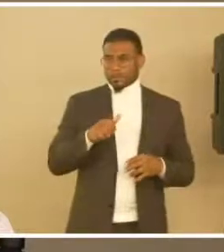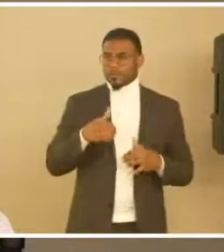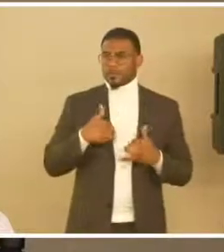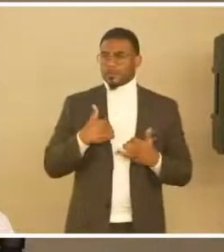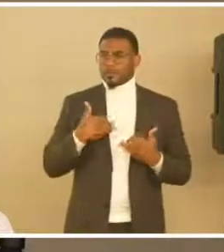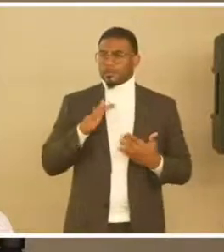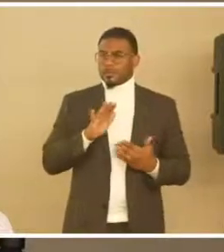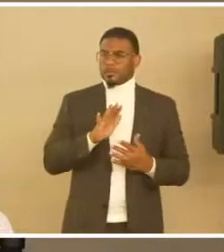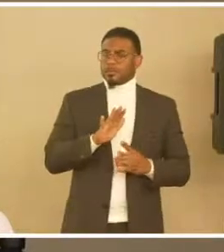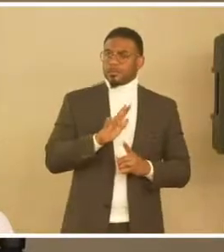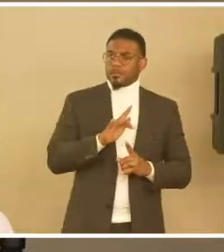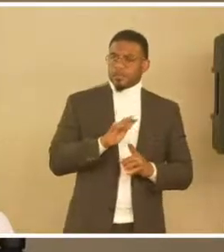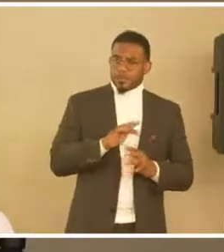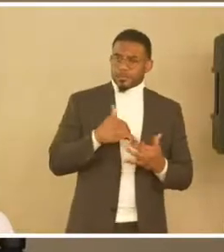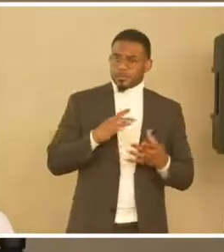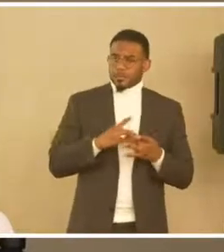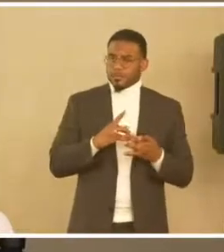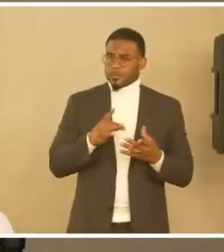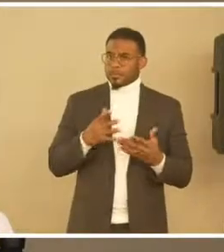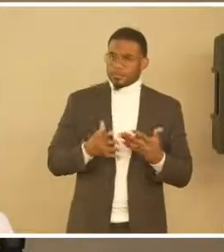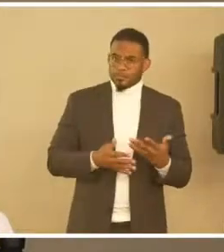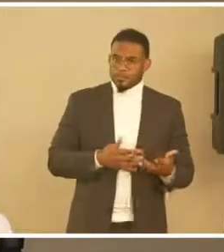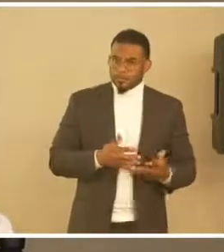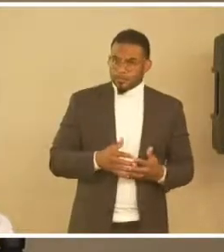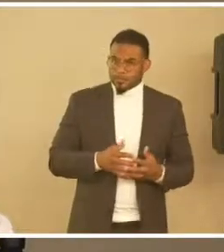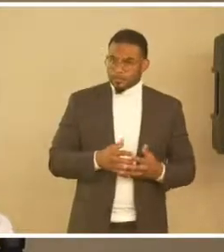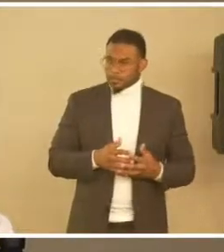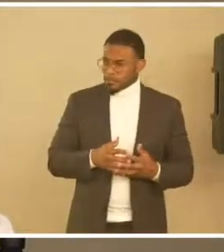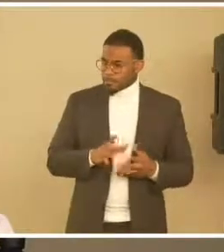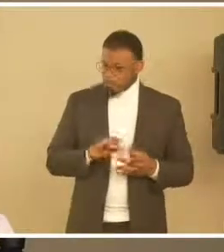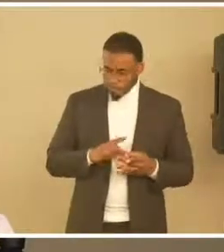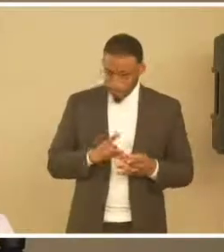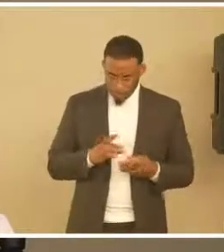its how can I say,